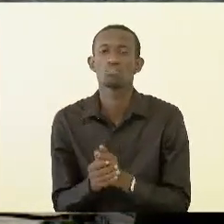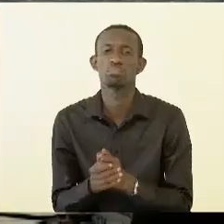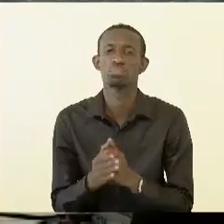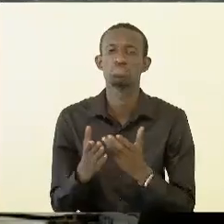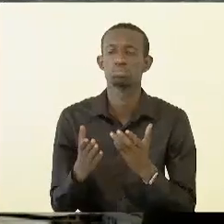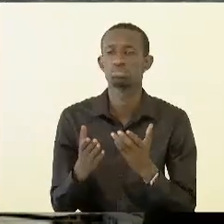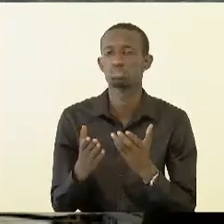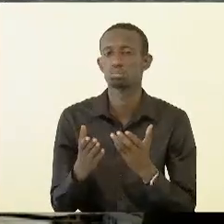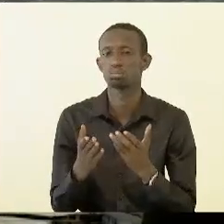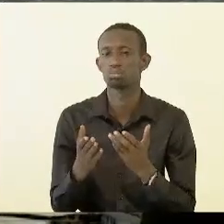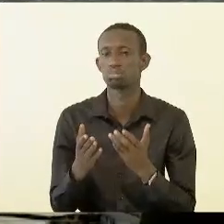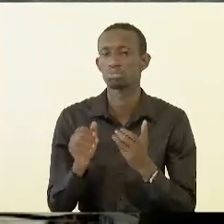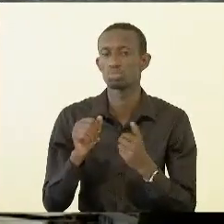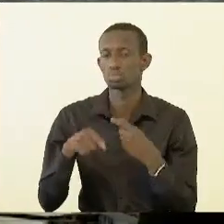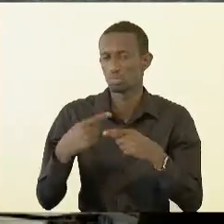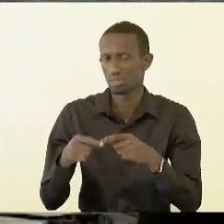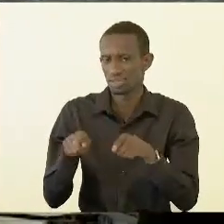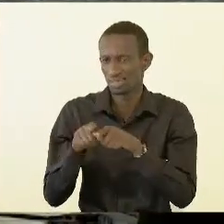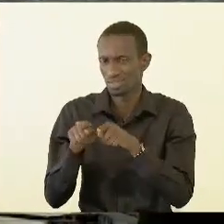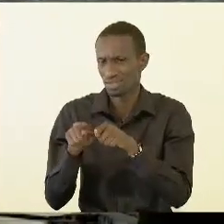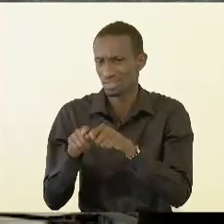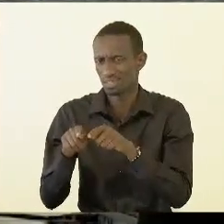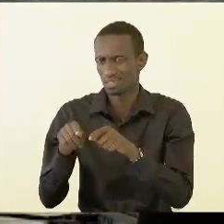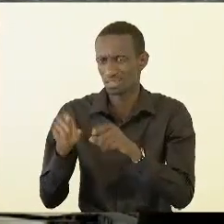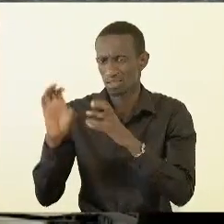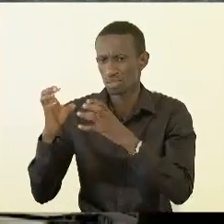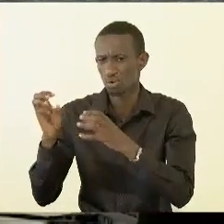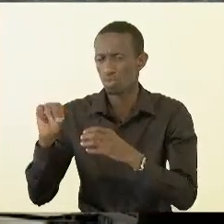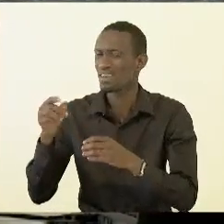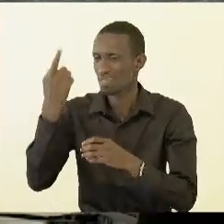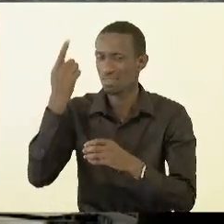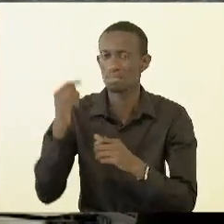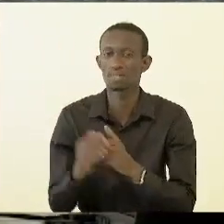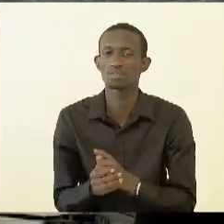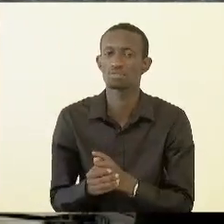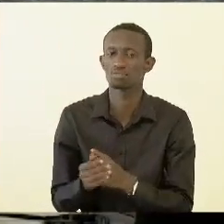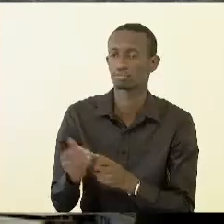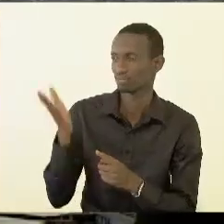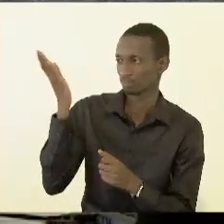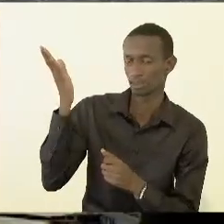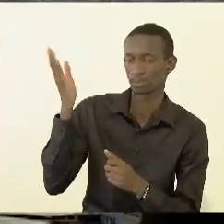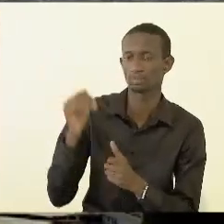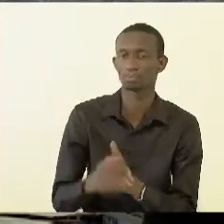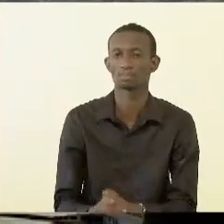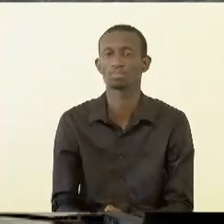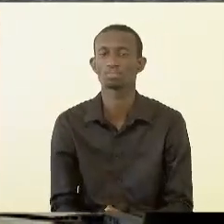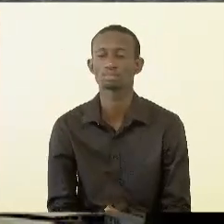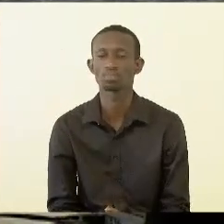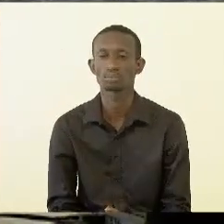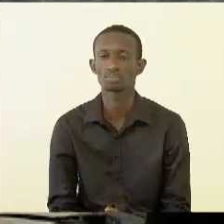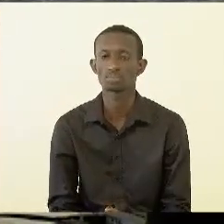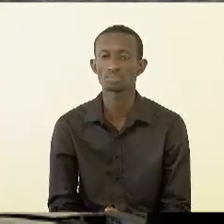you are adding the vinegar. So the main component in this acid, the main component in vinegar is this ethanoic acid.